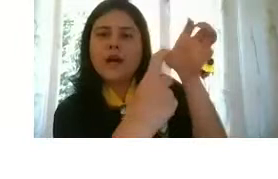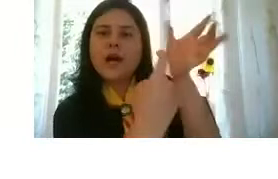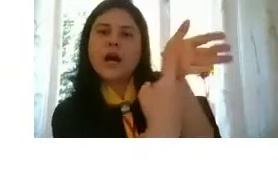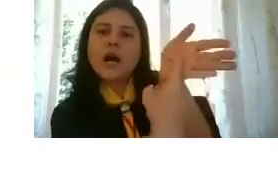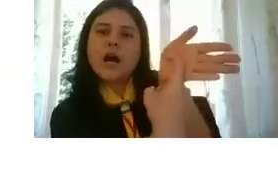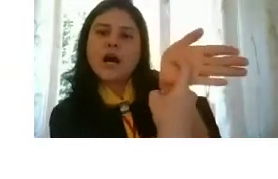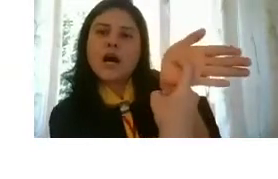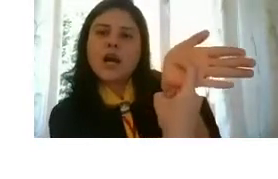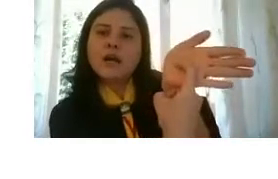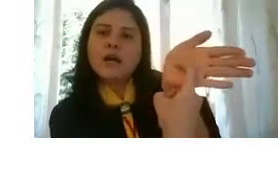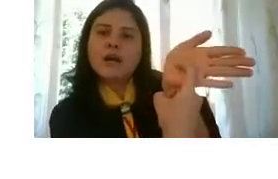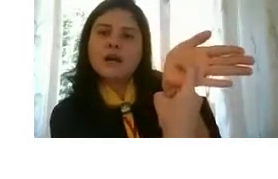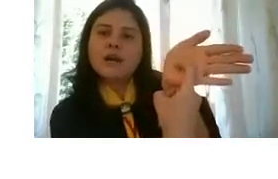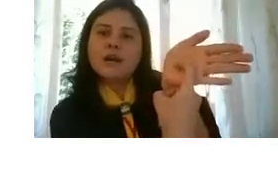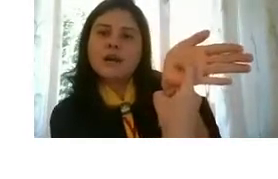R.